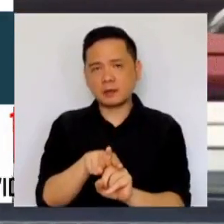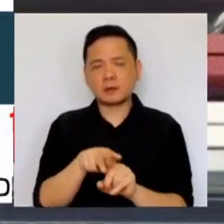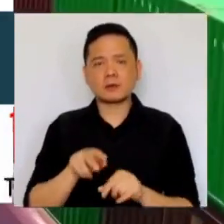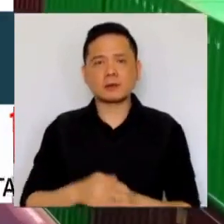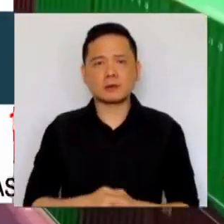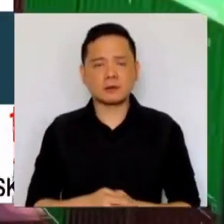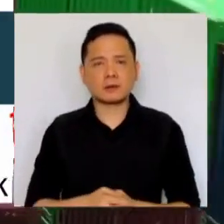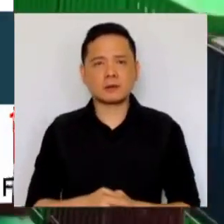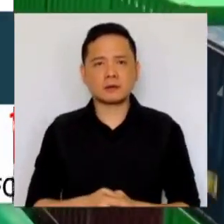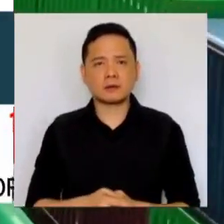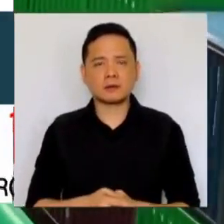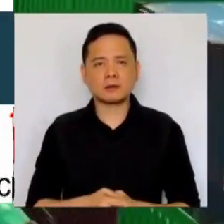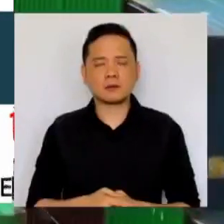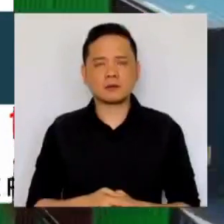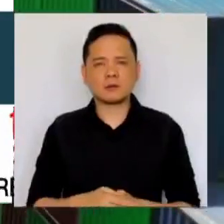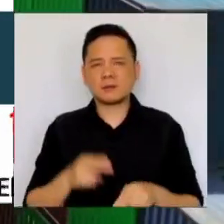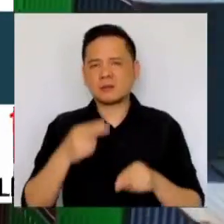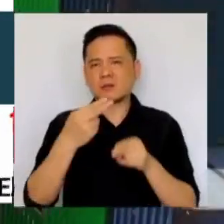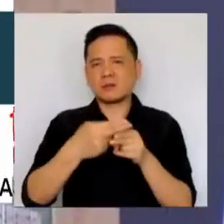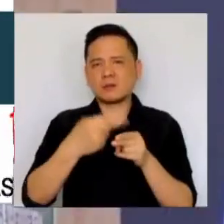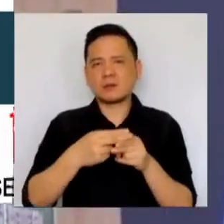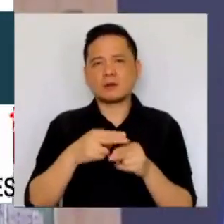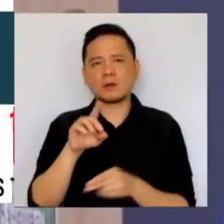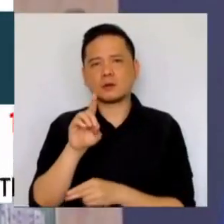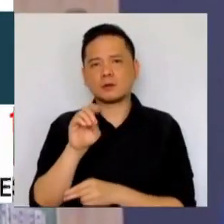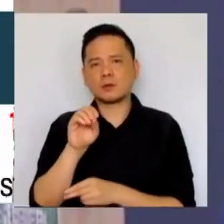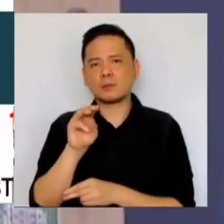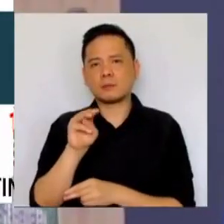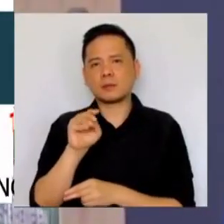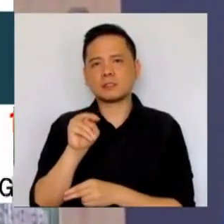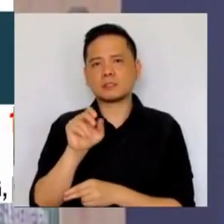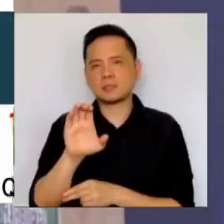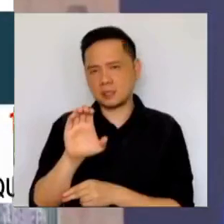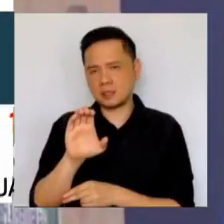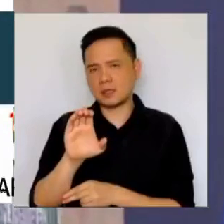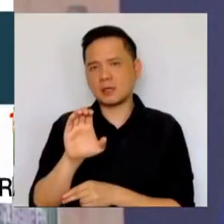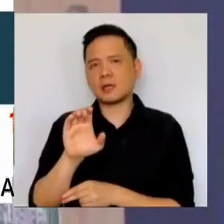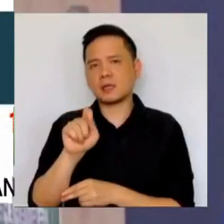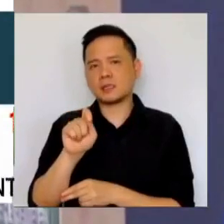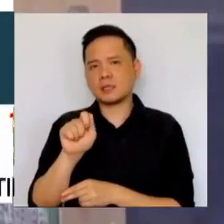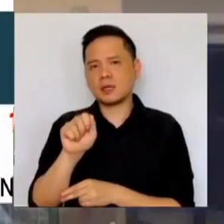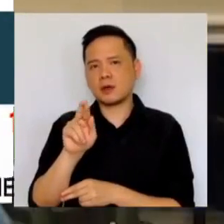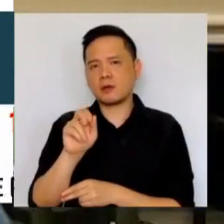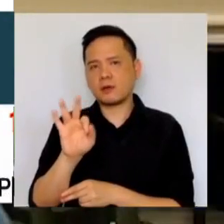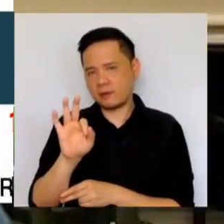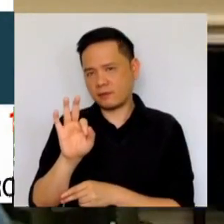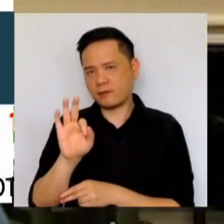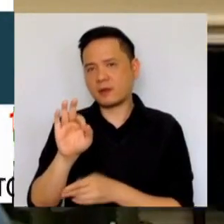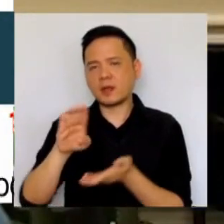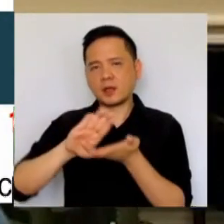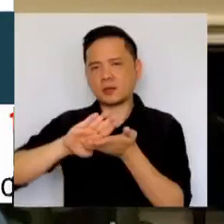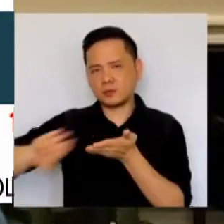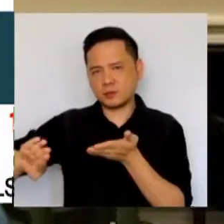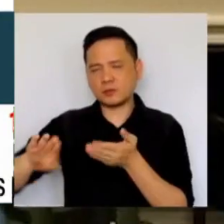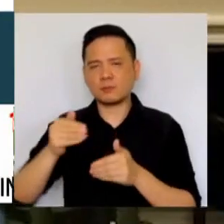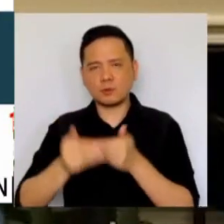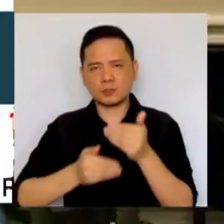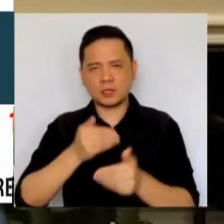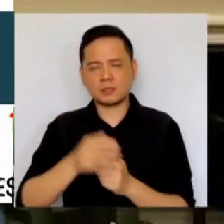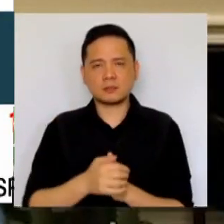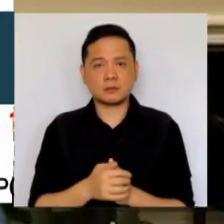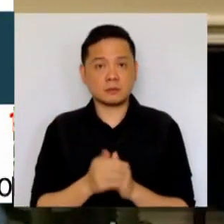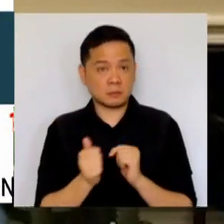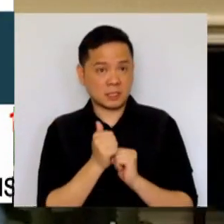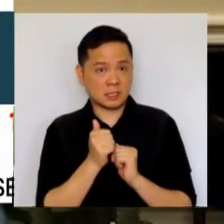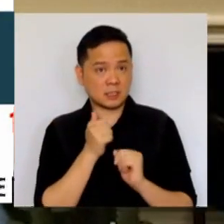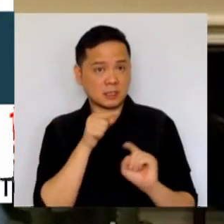It's called our domestic tariff exclusion process in cases where the cost to